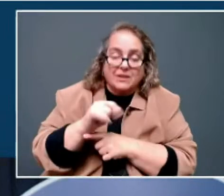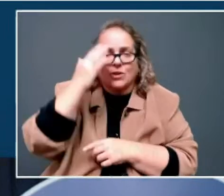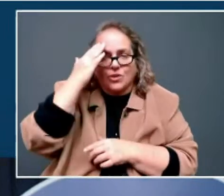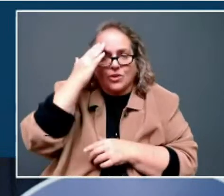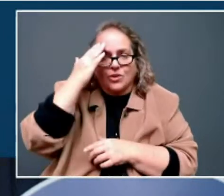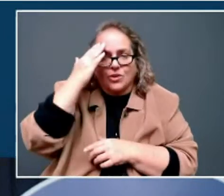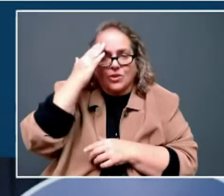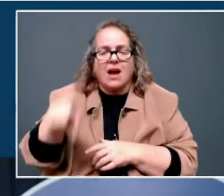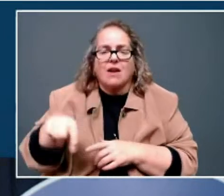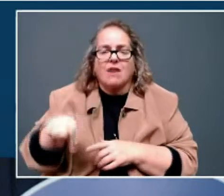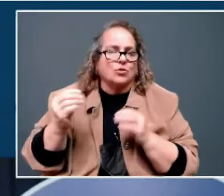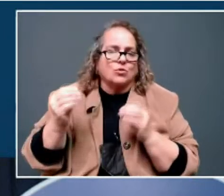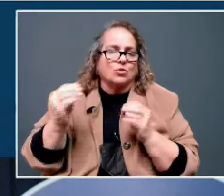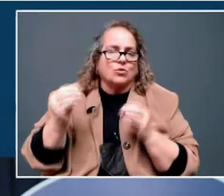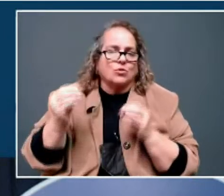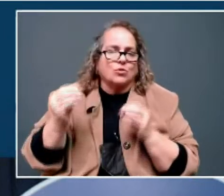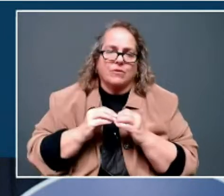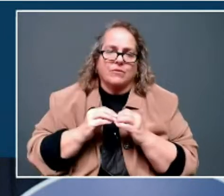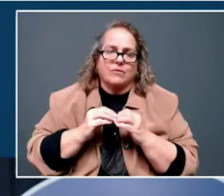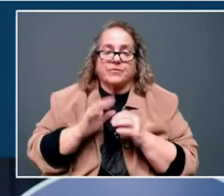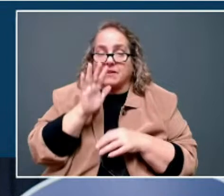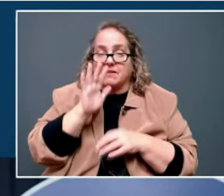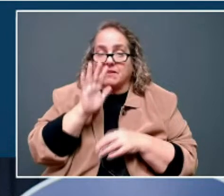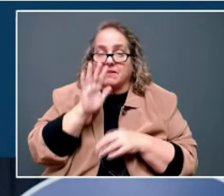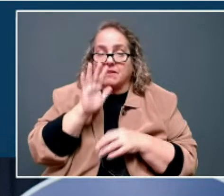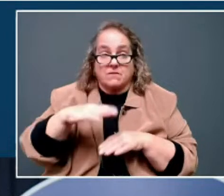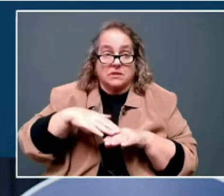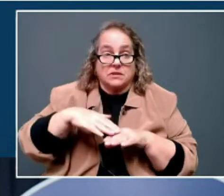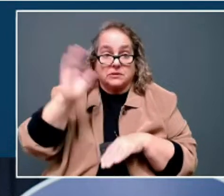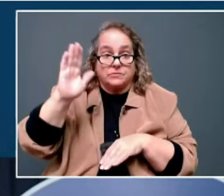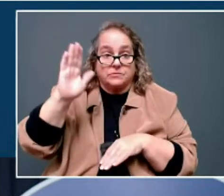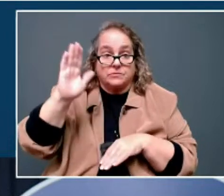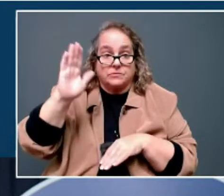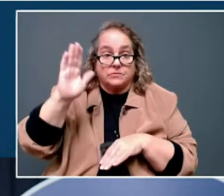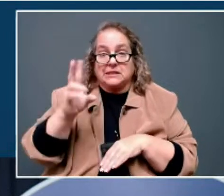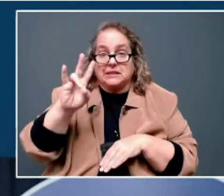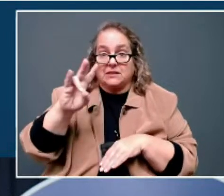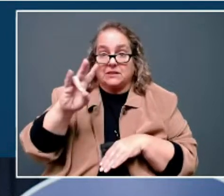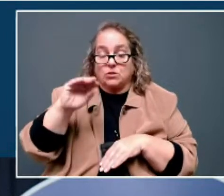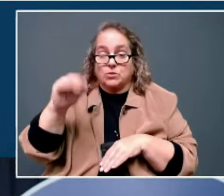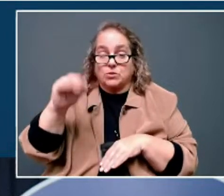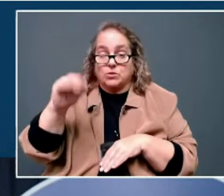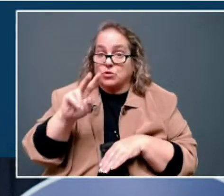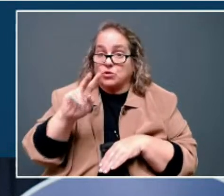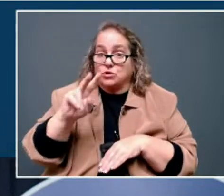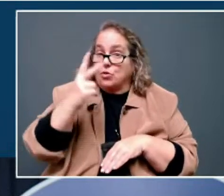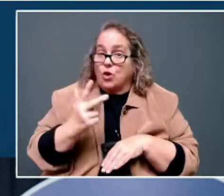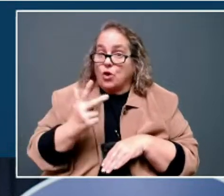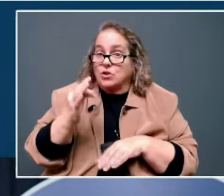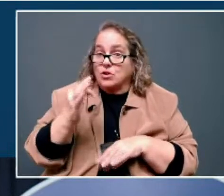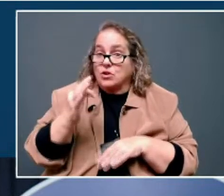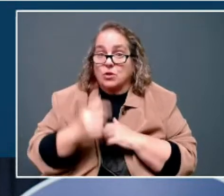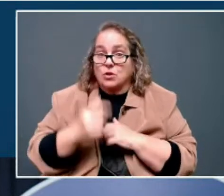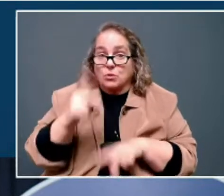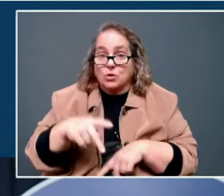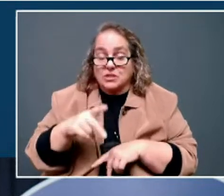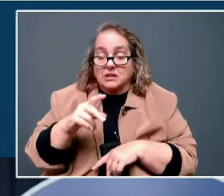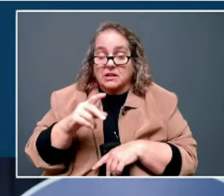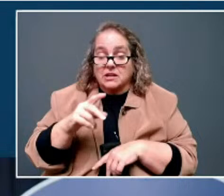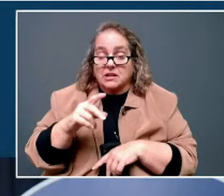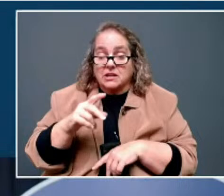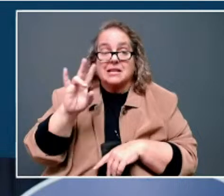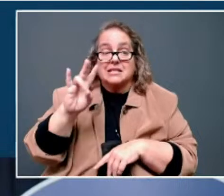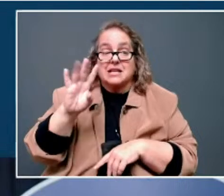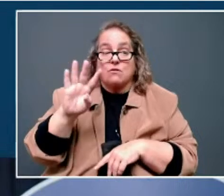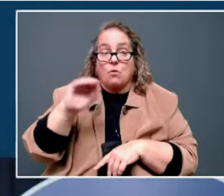older, still holding steady at 67%. That's still 2/3 of everyone eligible. And 74% of